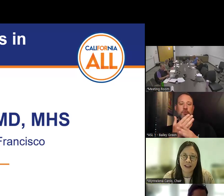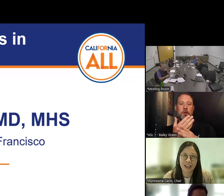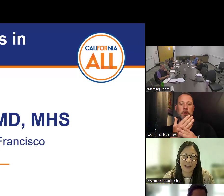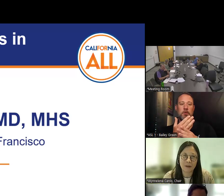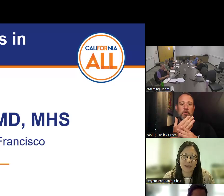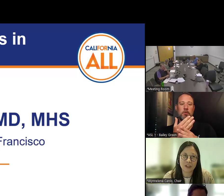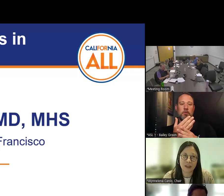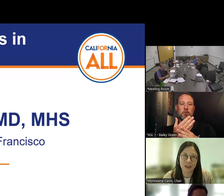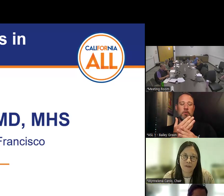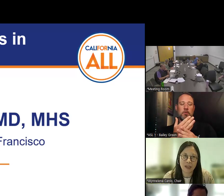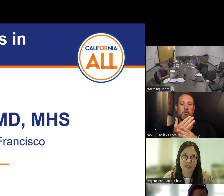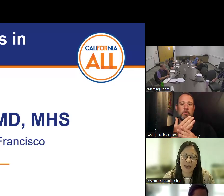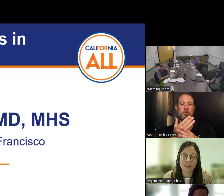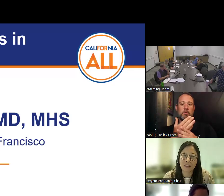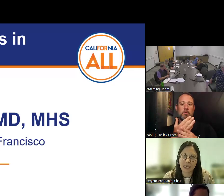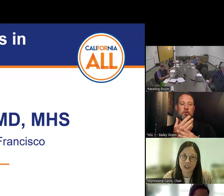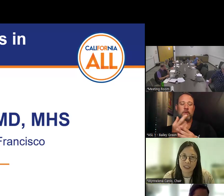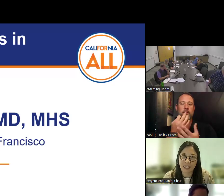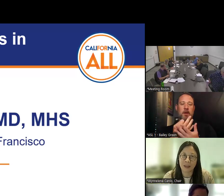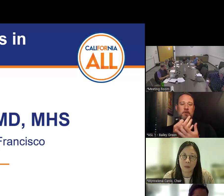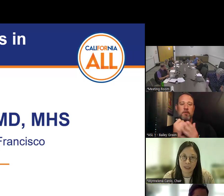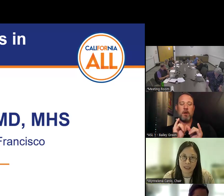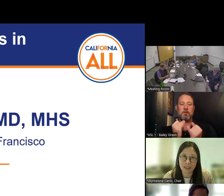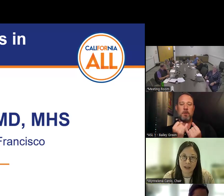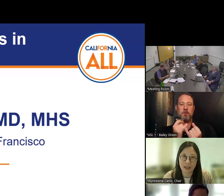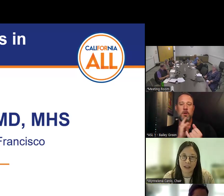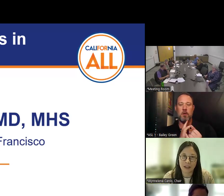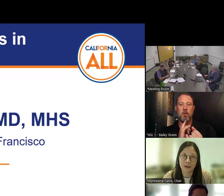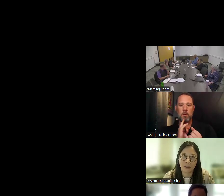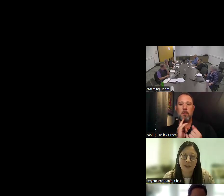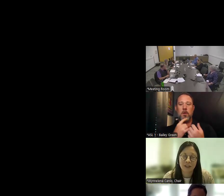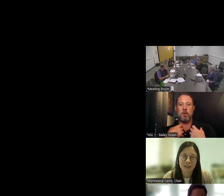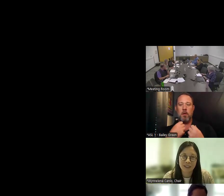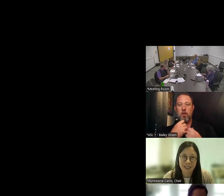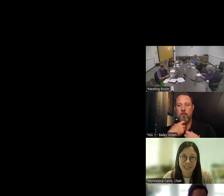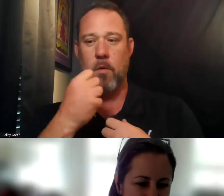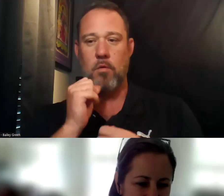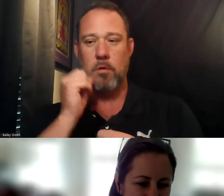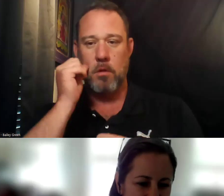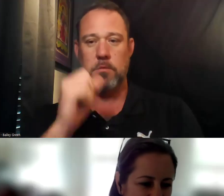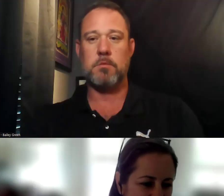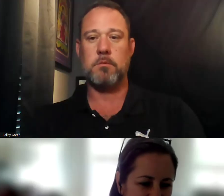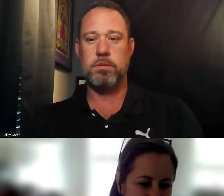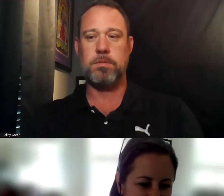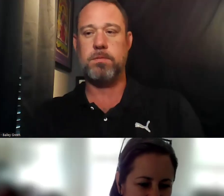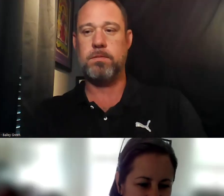her enlightening research on the effects of isolation and loneliness on the health of older adults. Take it away. Thank